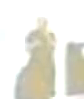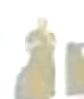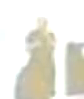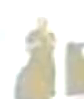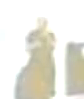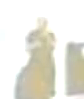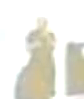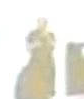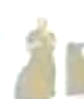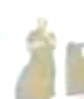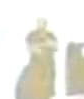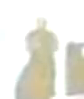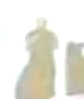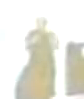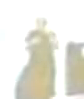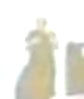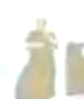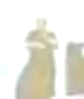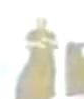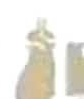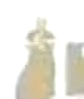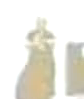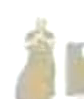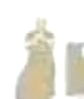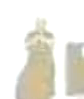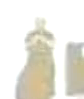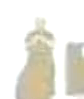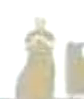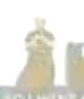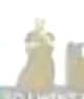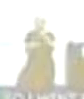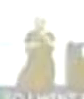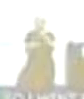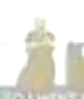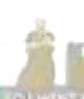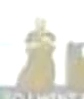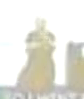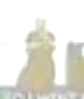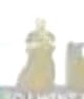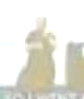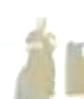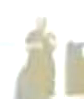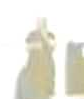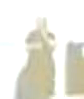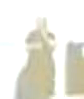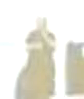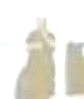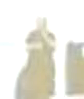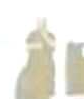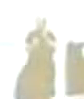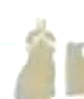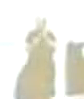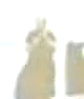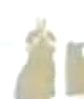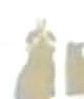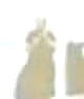utility poles that have been installed in the neighborhoods. And those utility poles are with it out